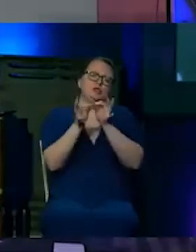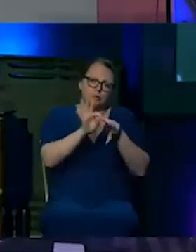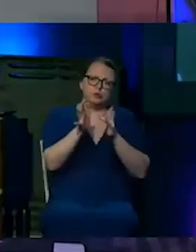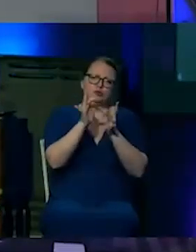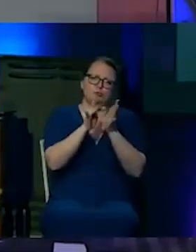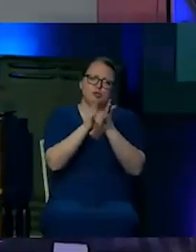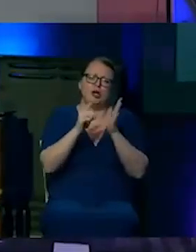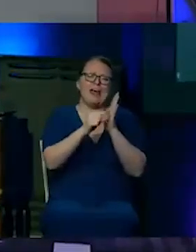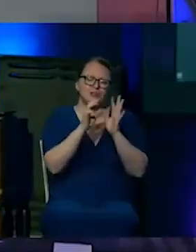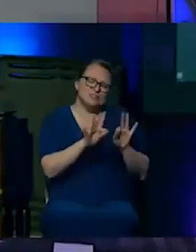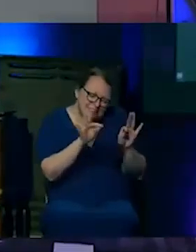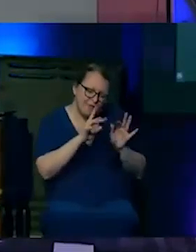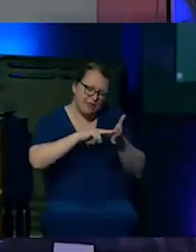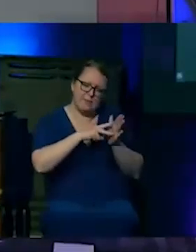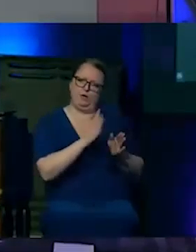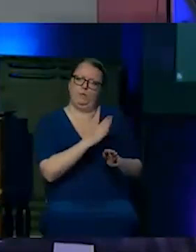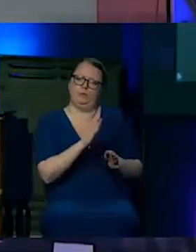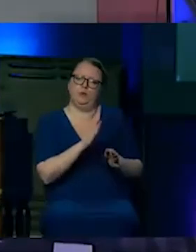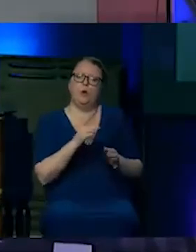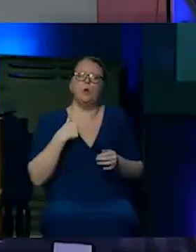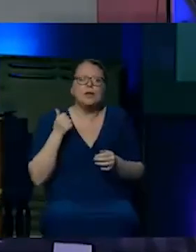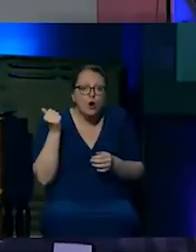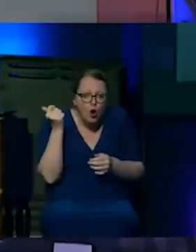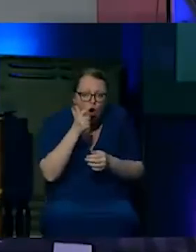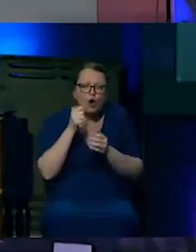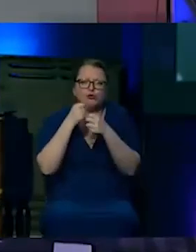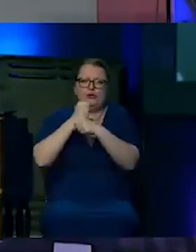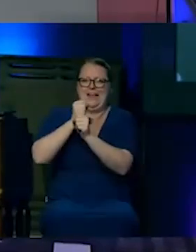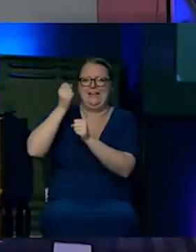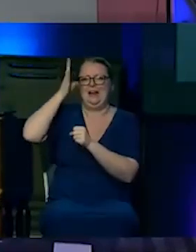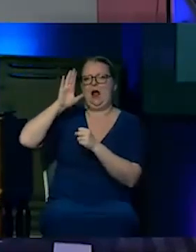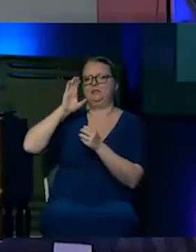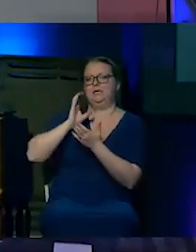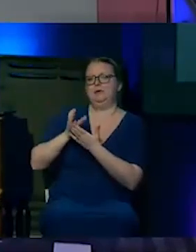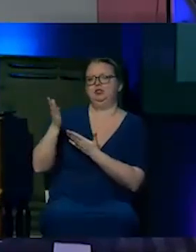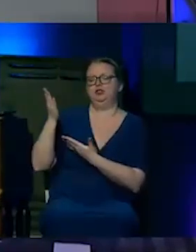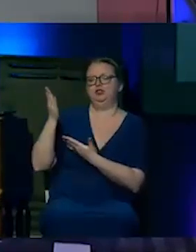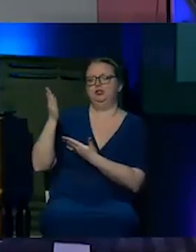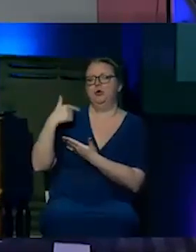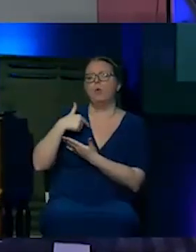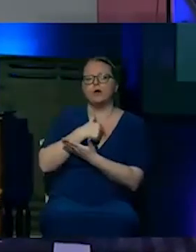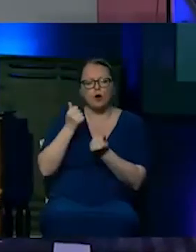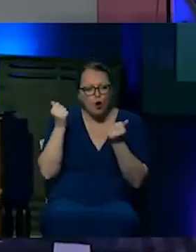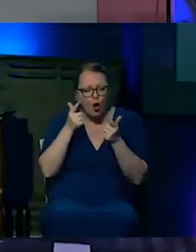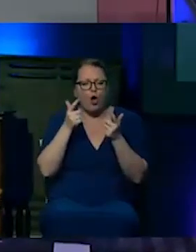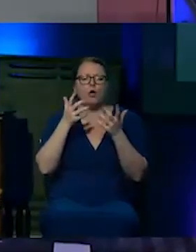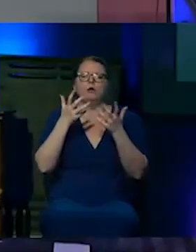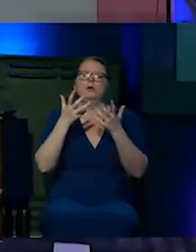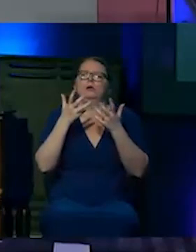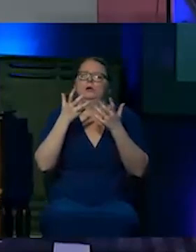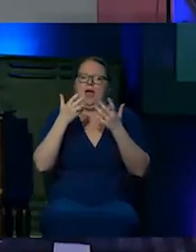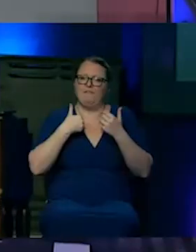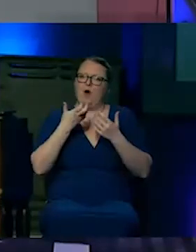signify the meaning of music? We are all created in the image of God. We both are imbued with